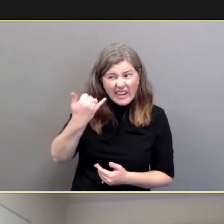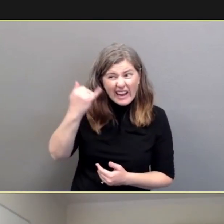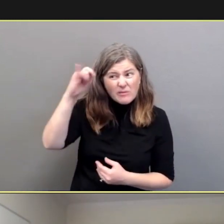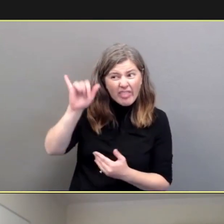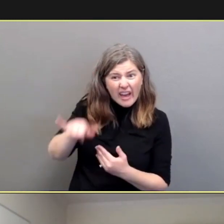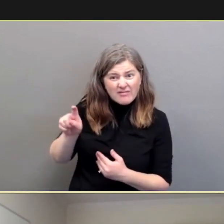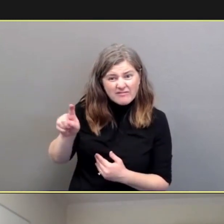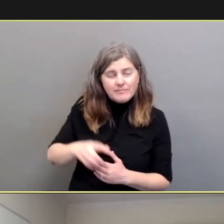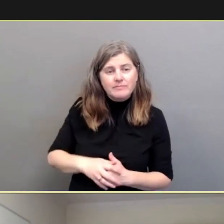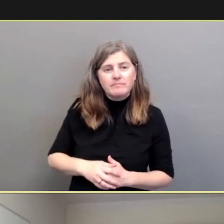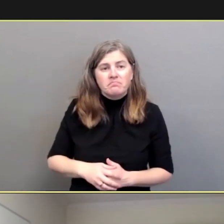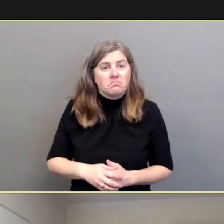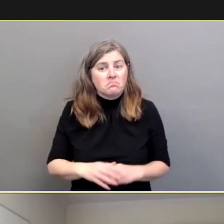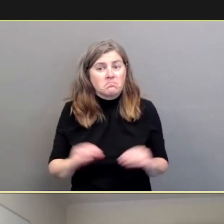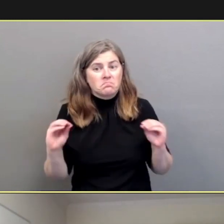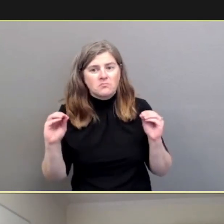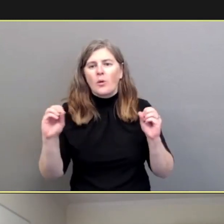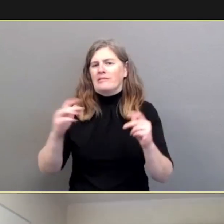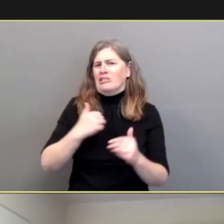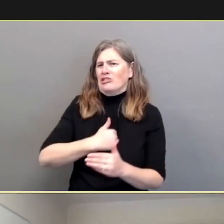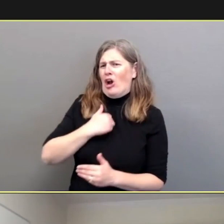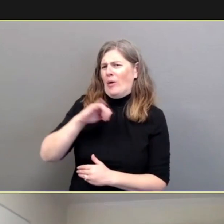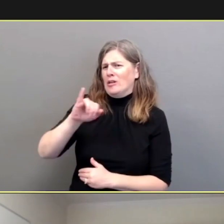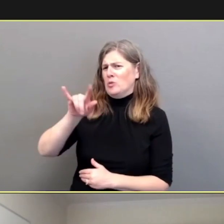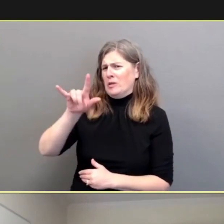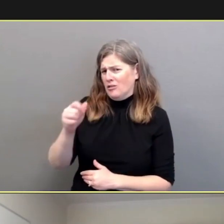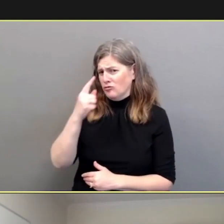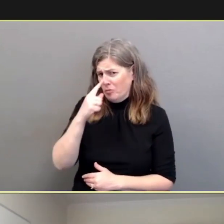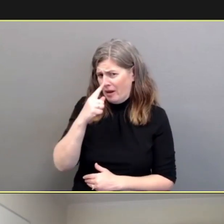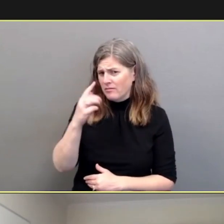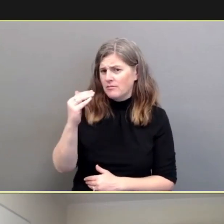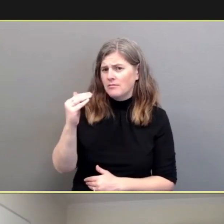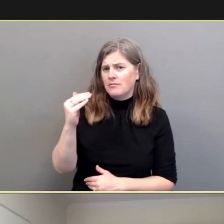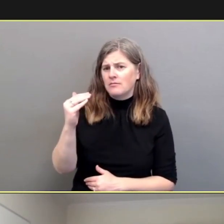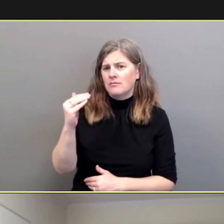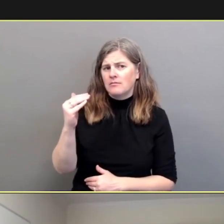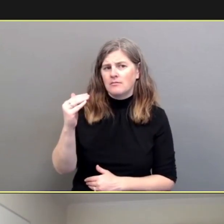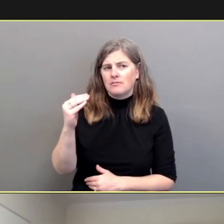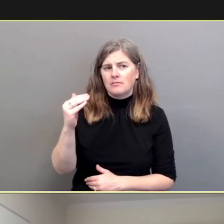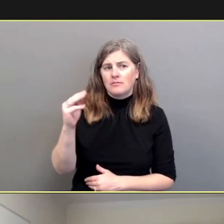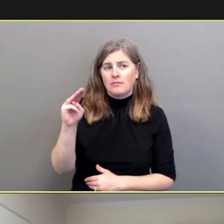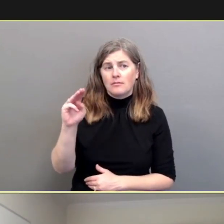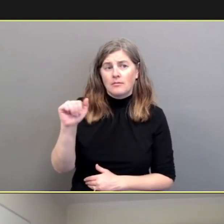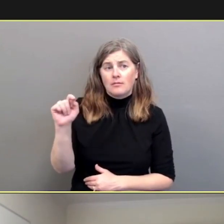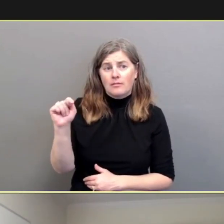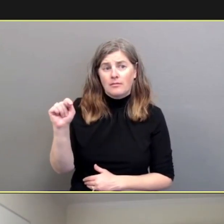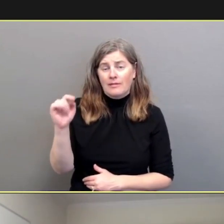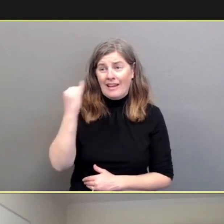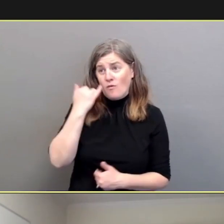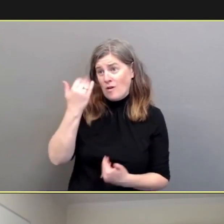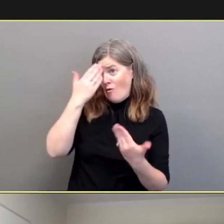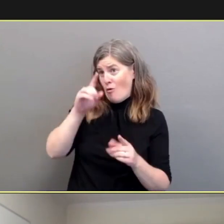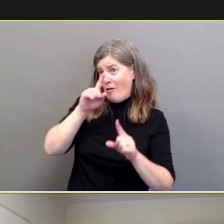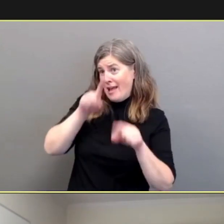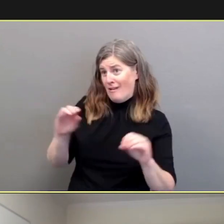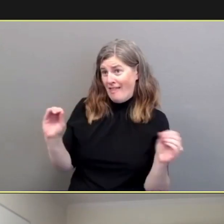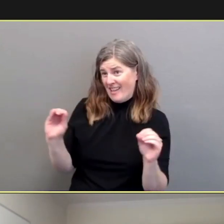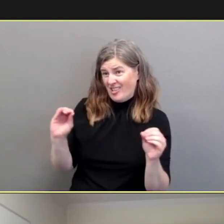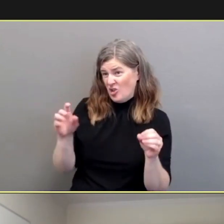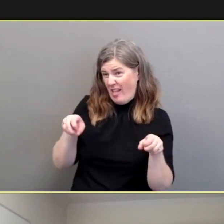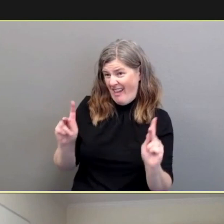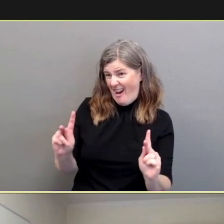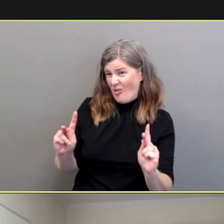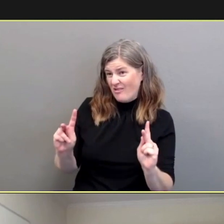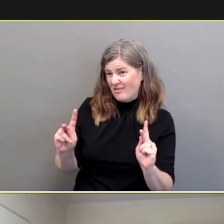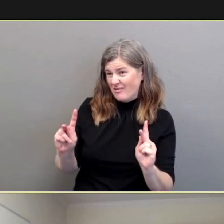all? Okay, so sorry about that one, Julia. Matt, should we have a rule that if we don't know the answer whatsoever to a question, we let